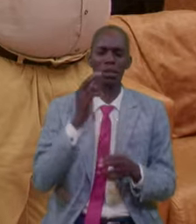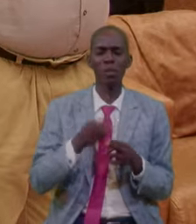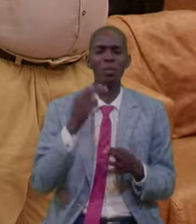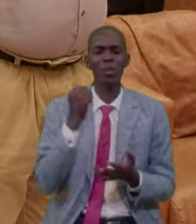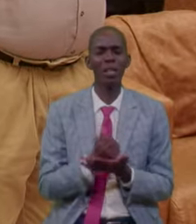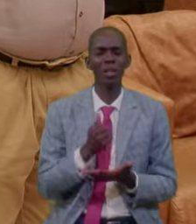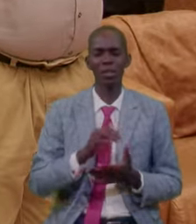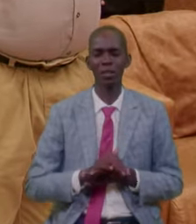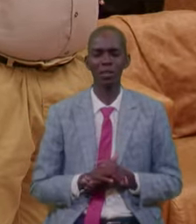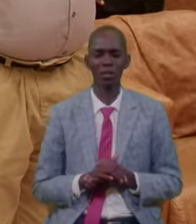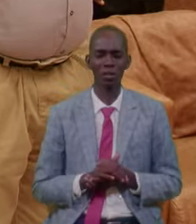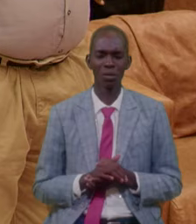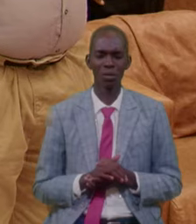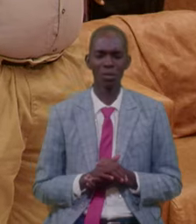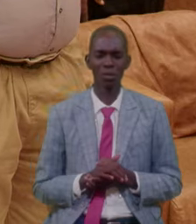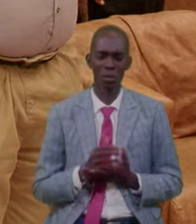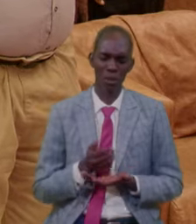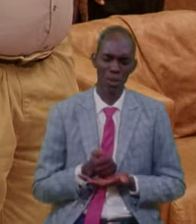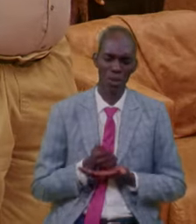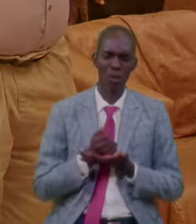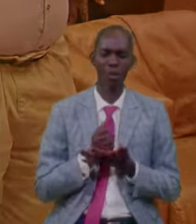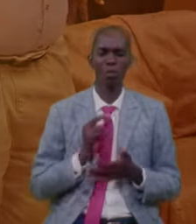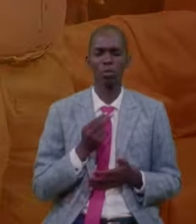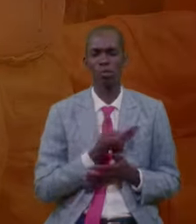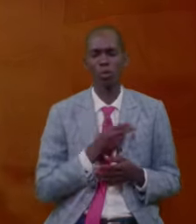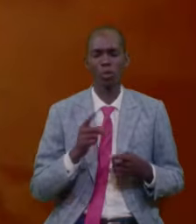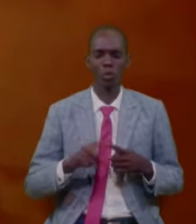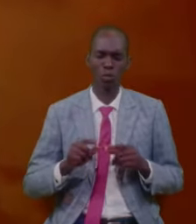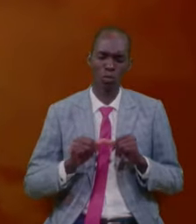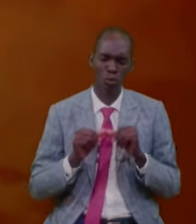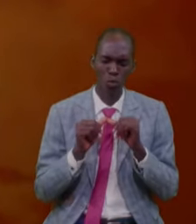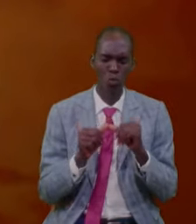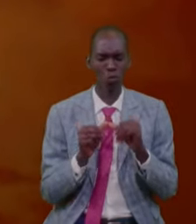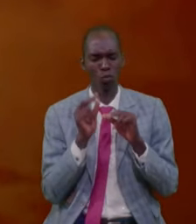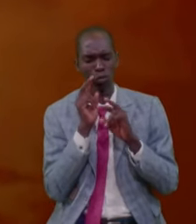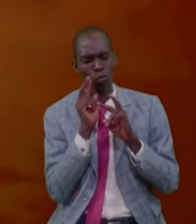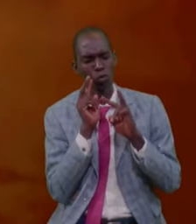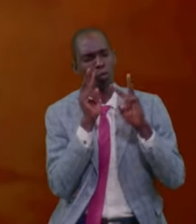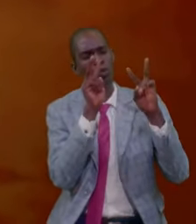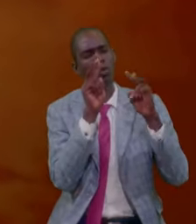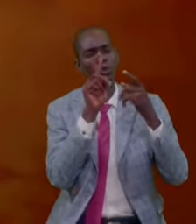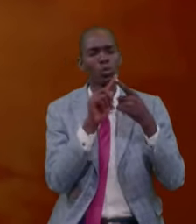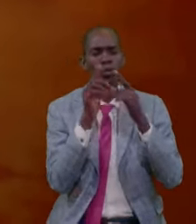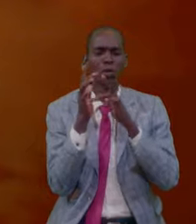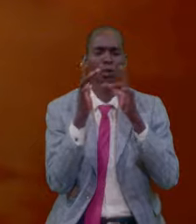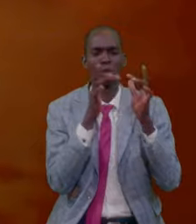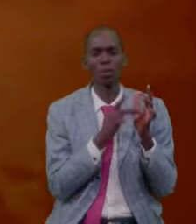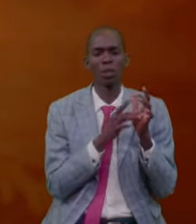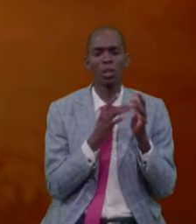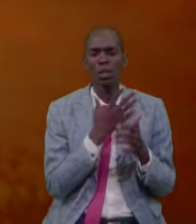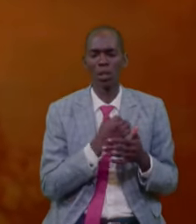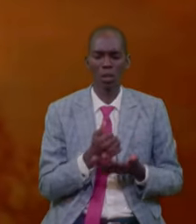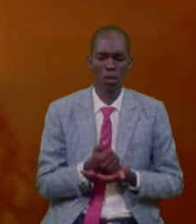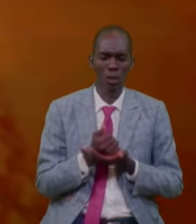name. Help us to keep on looking unto Jesus. And help